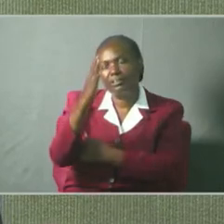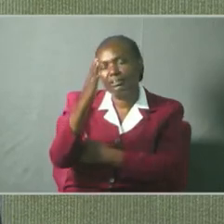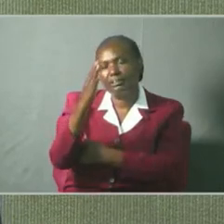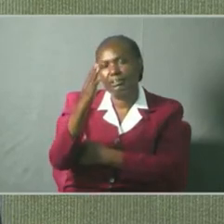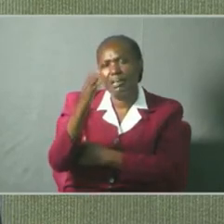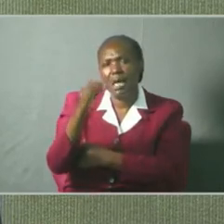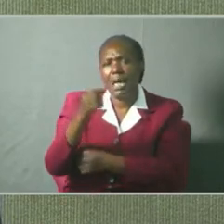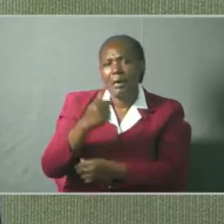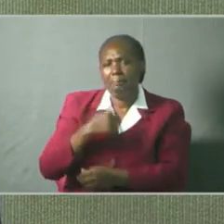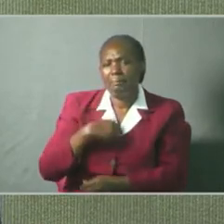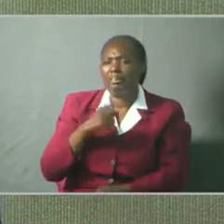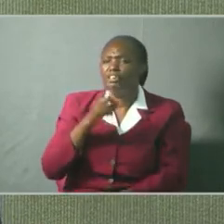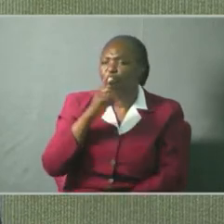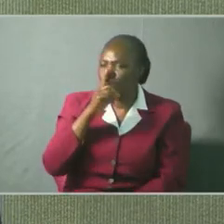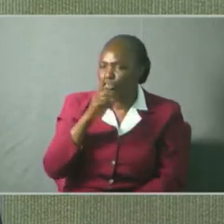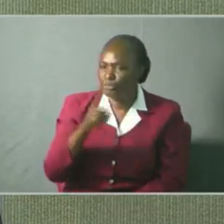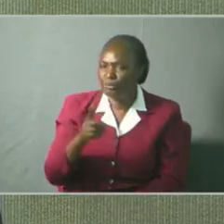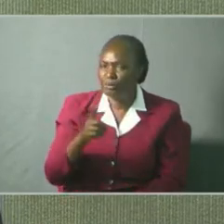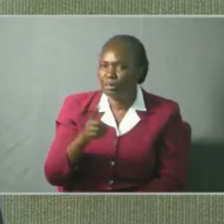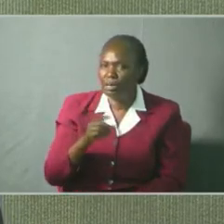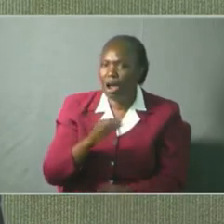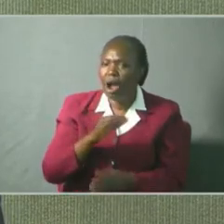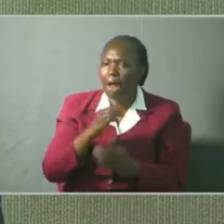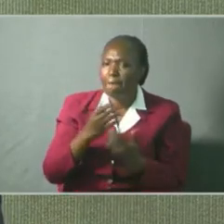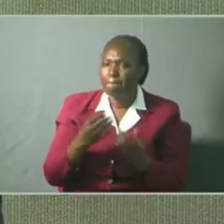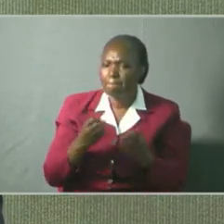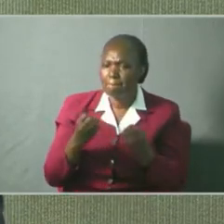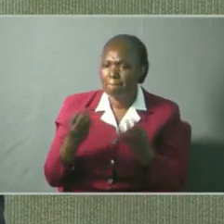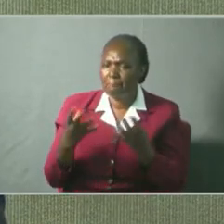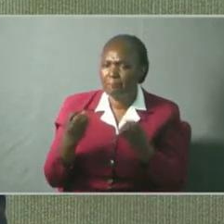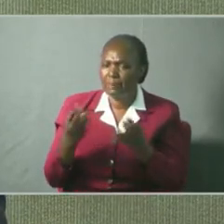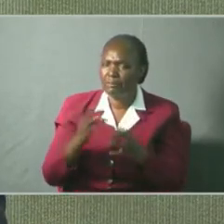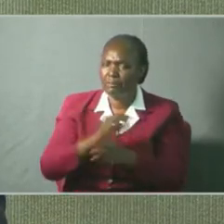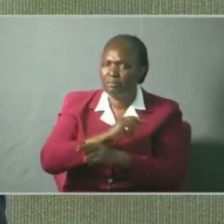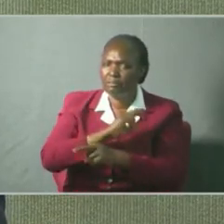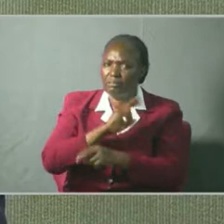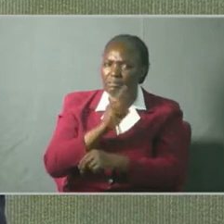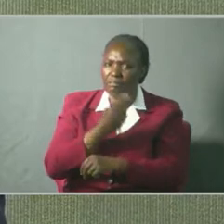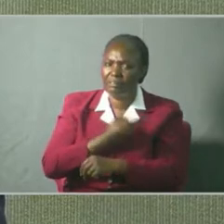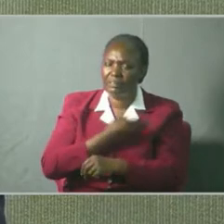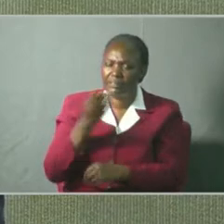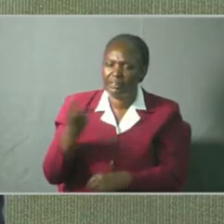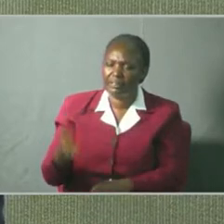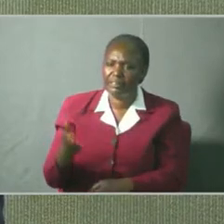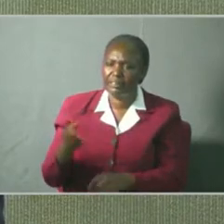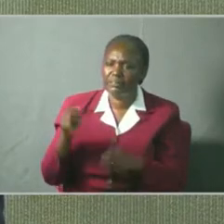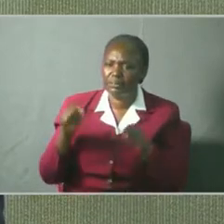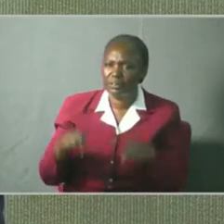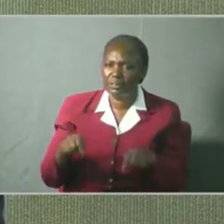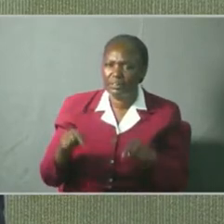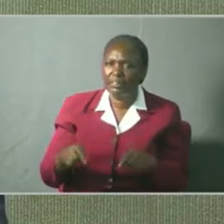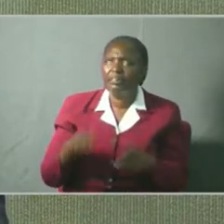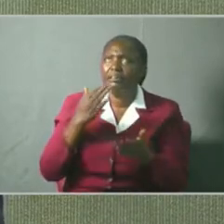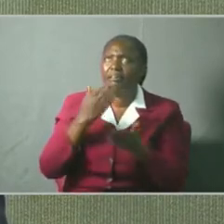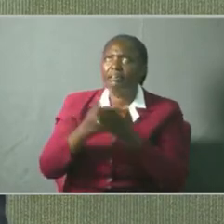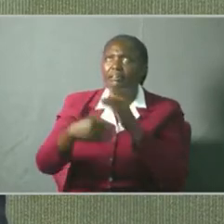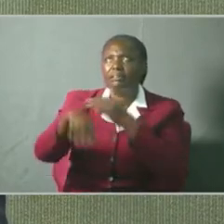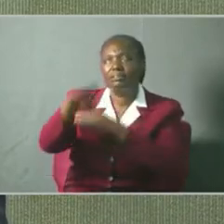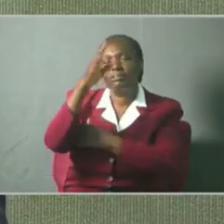And I'm sure that there are so many of us who are here today thanking God that we have